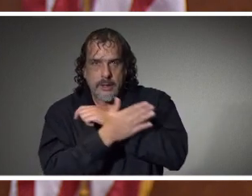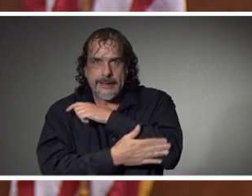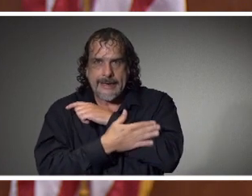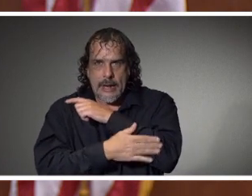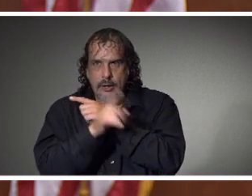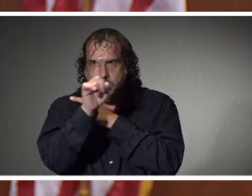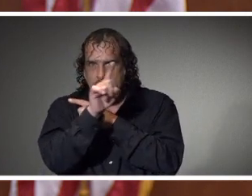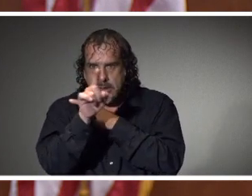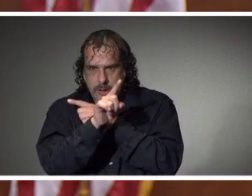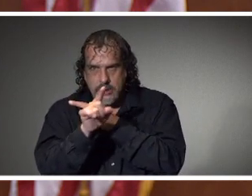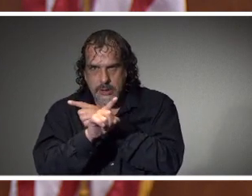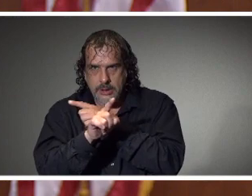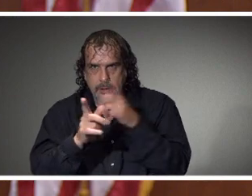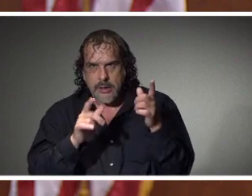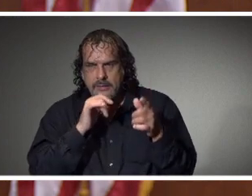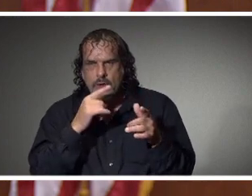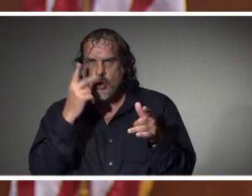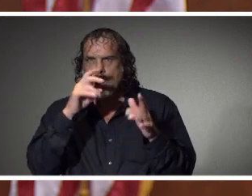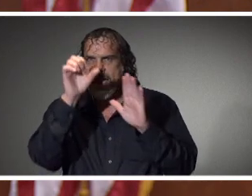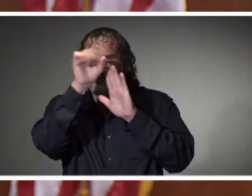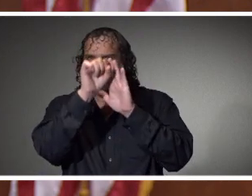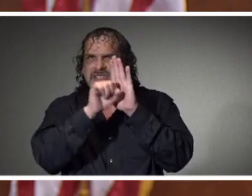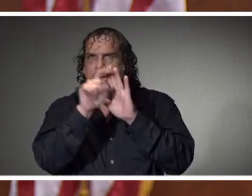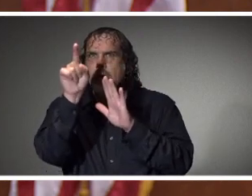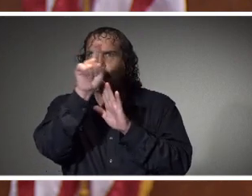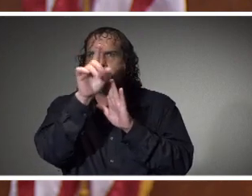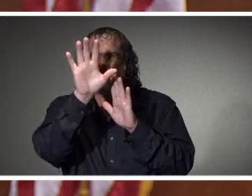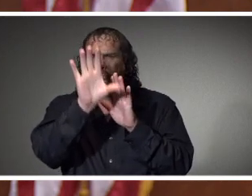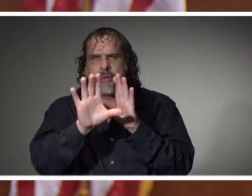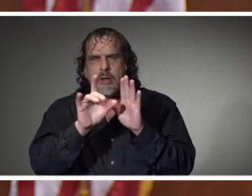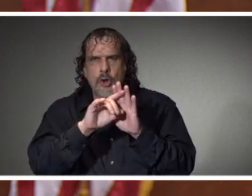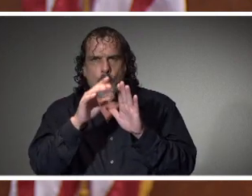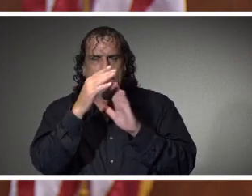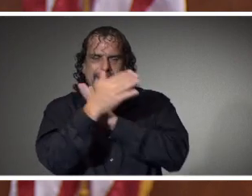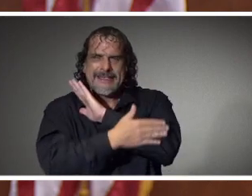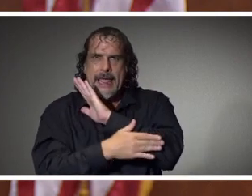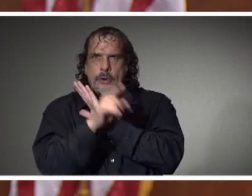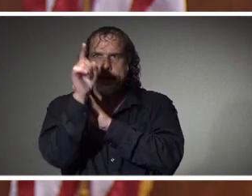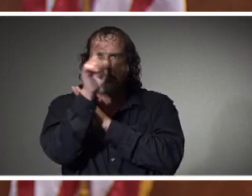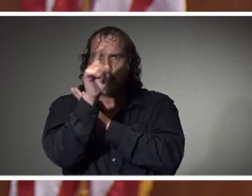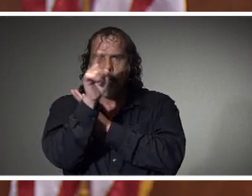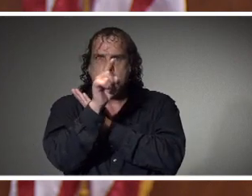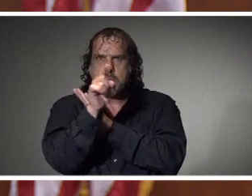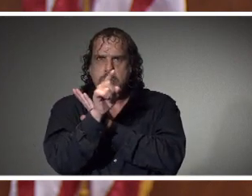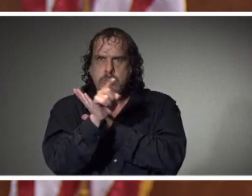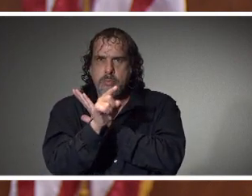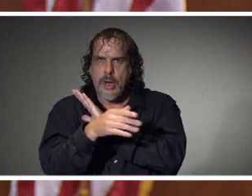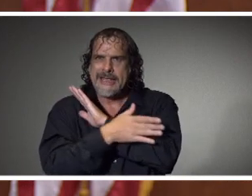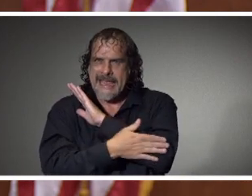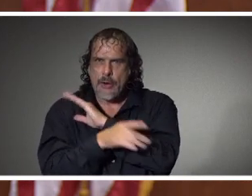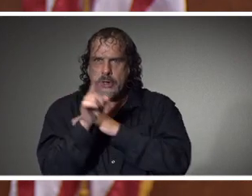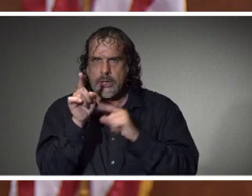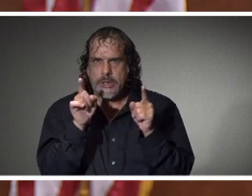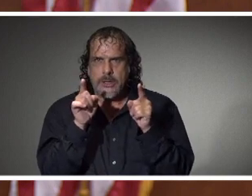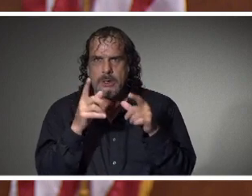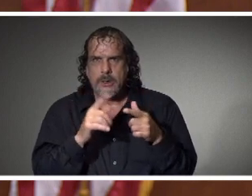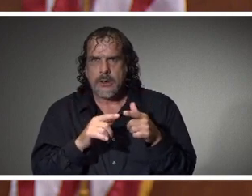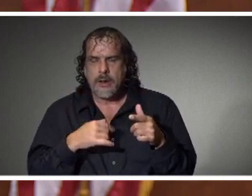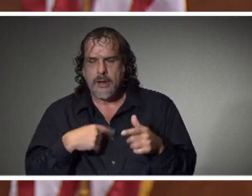basis. They really don't look at it as a state from a state standpoint. They look at it on a county-by-county basis. They're